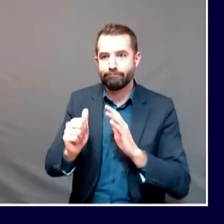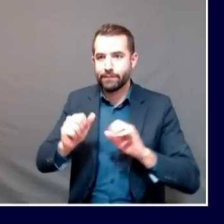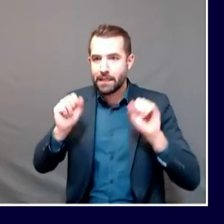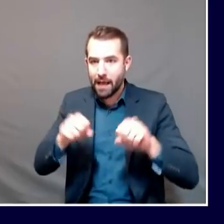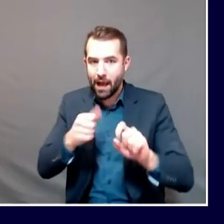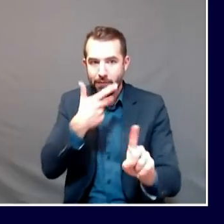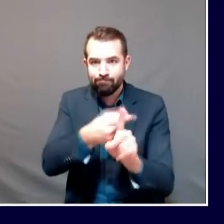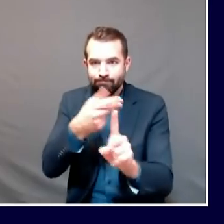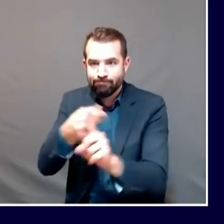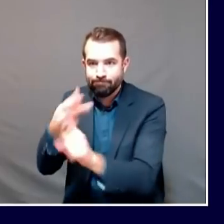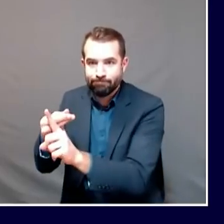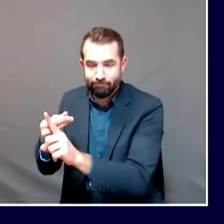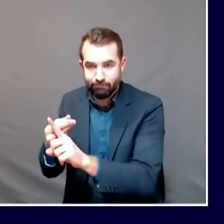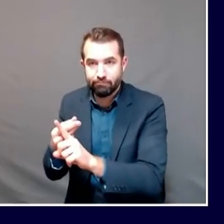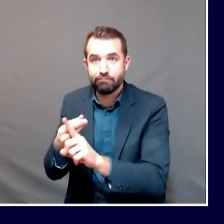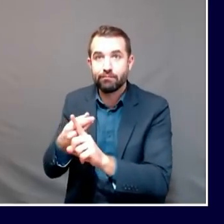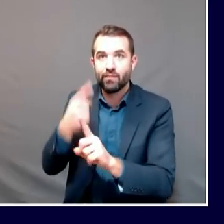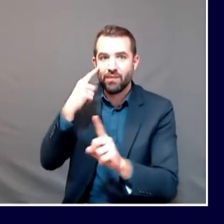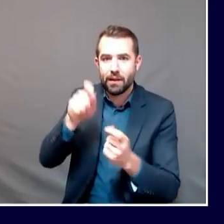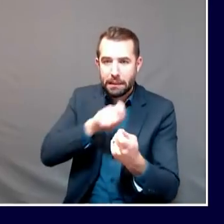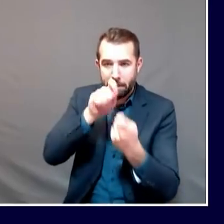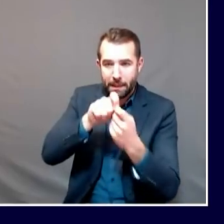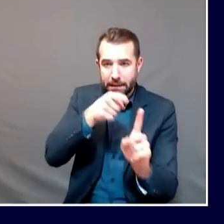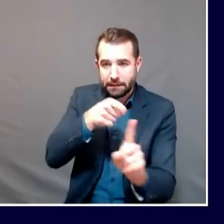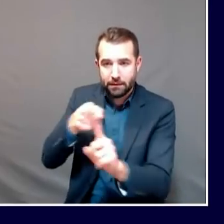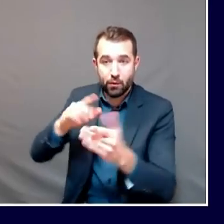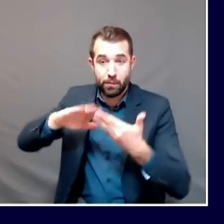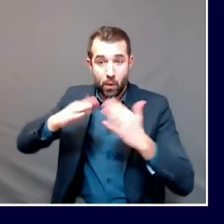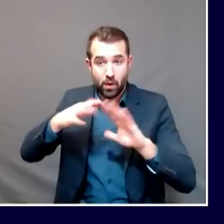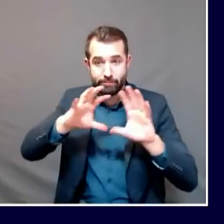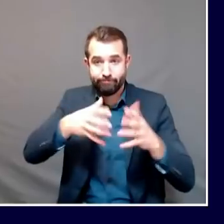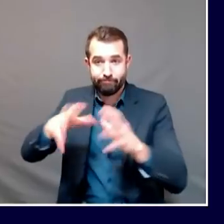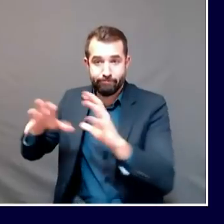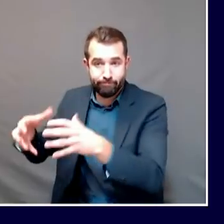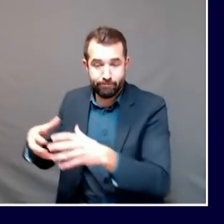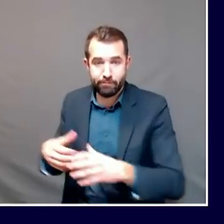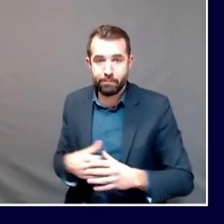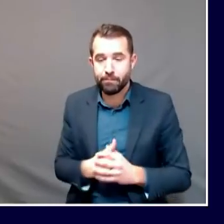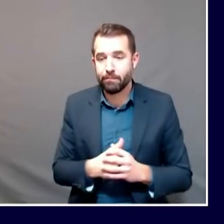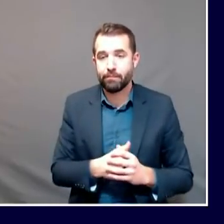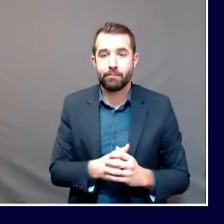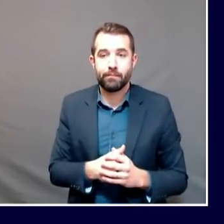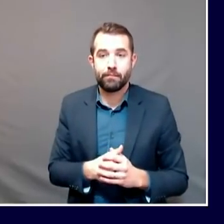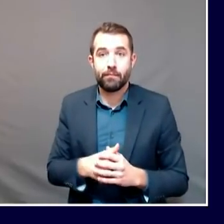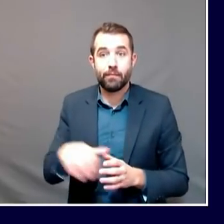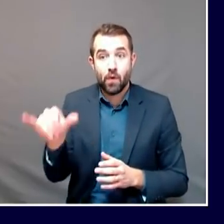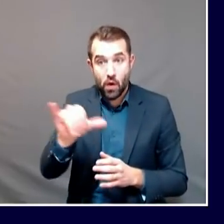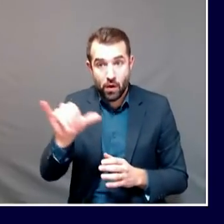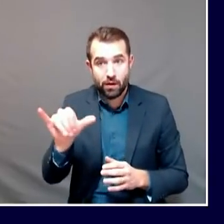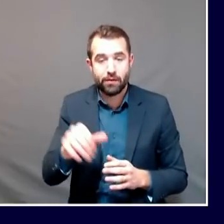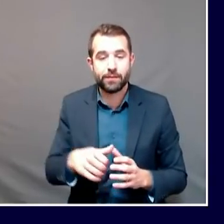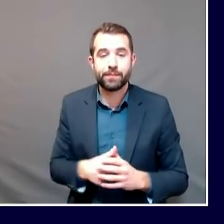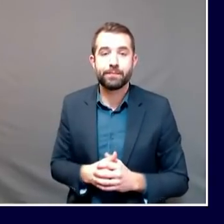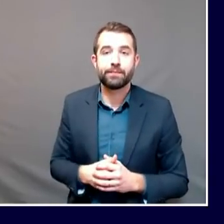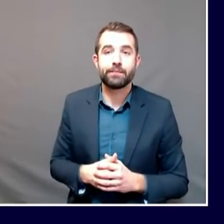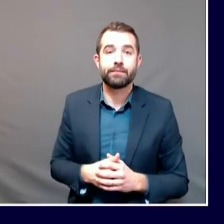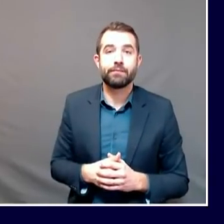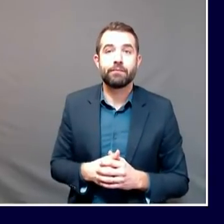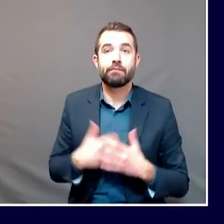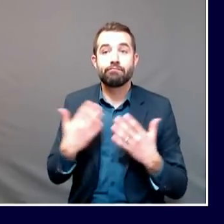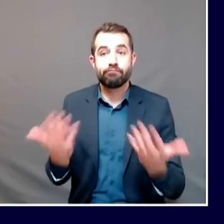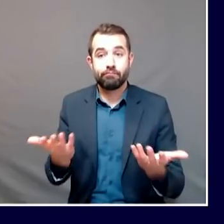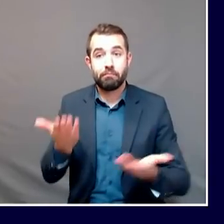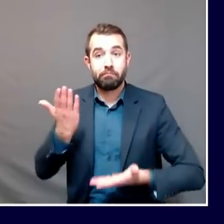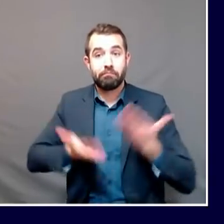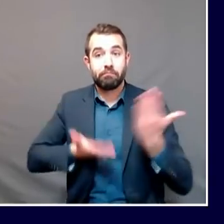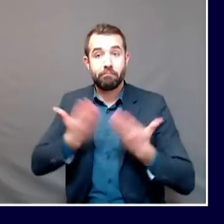those communities. It also requires us to be able to have communications that answer the legitimate questions that